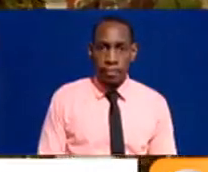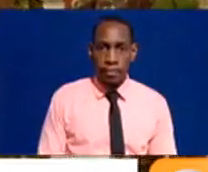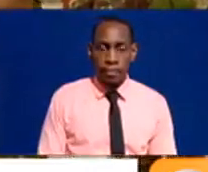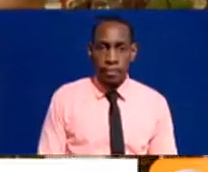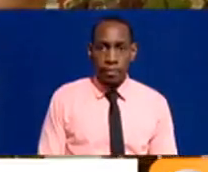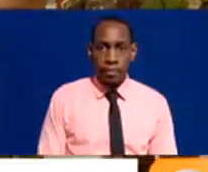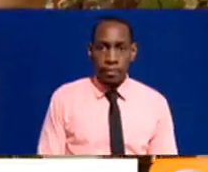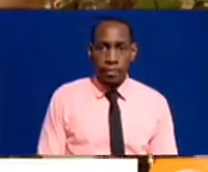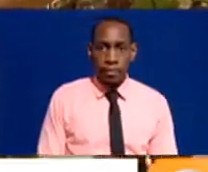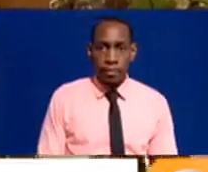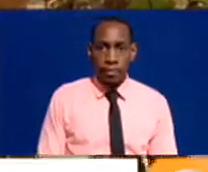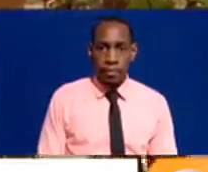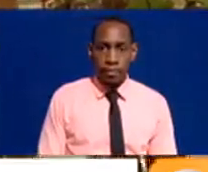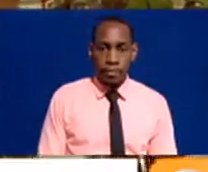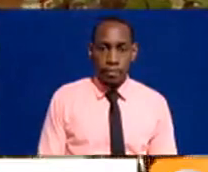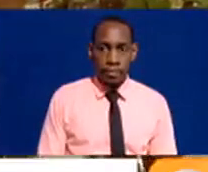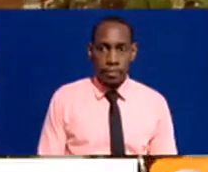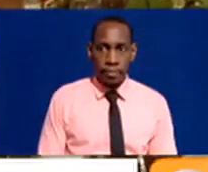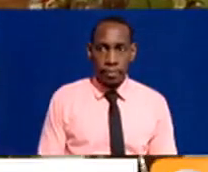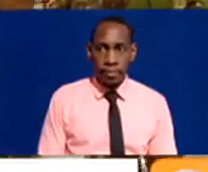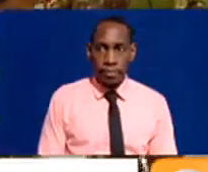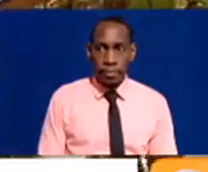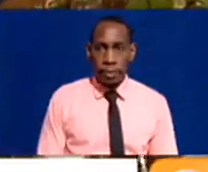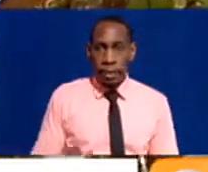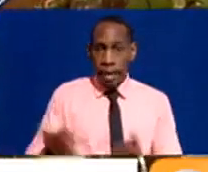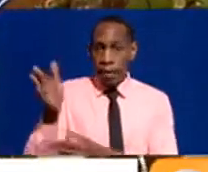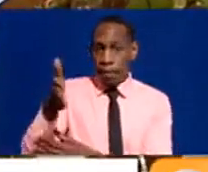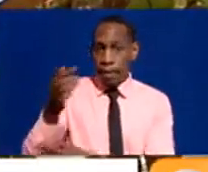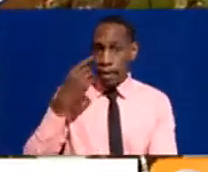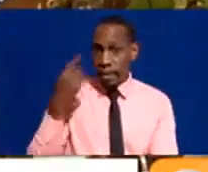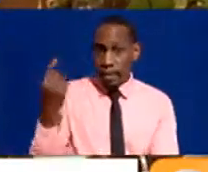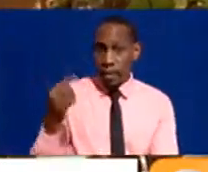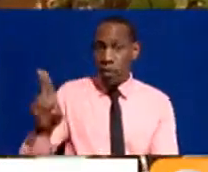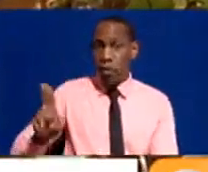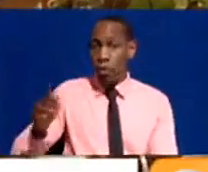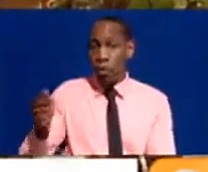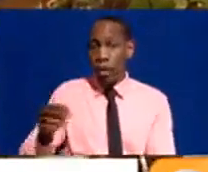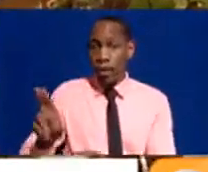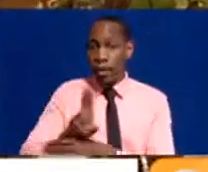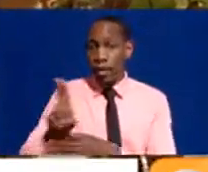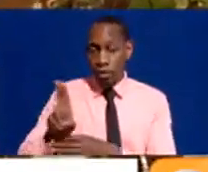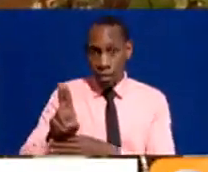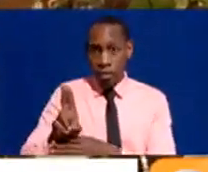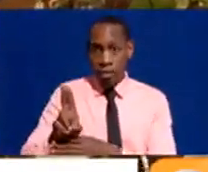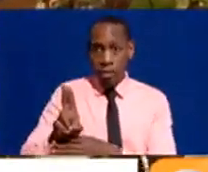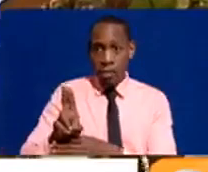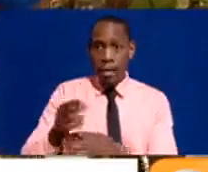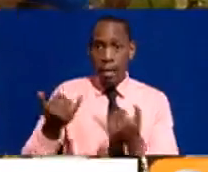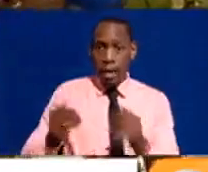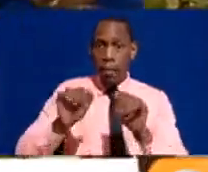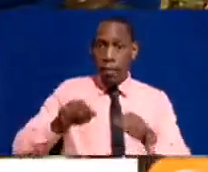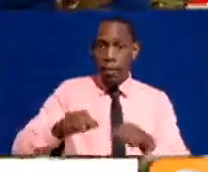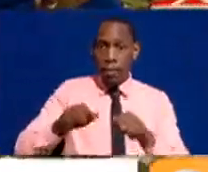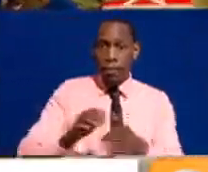Akiweza kukabidhi Chief of Provost bendera aliyokuwa anaitumia Mheshimiwa Rais ili